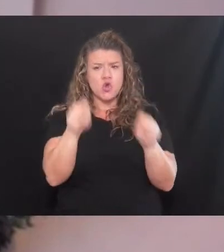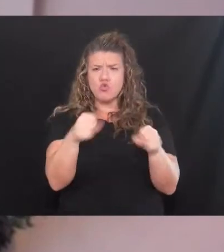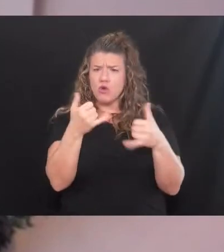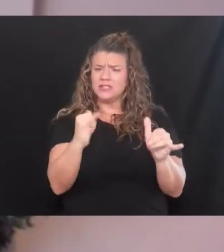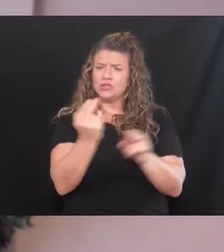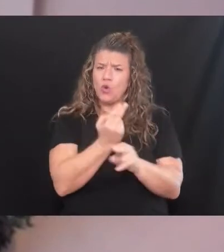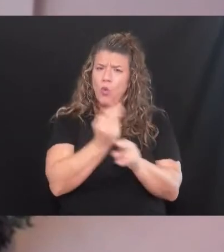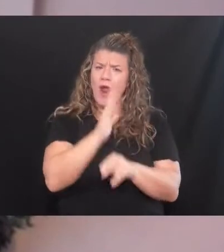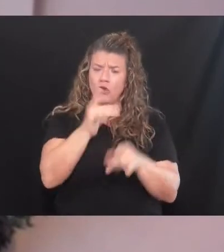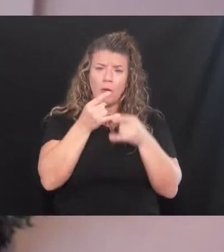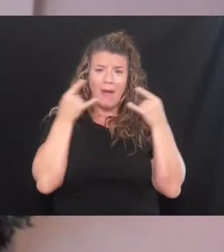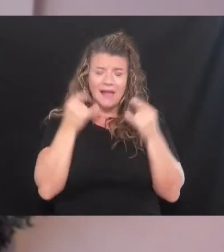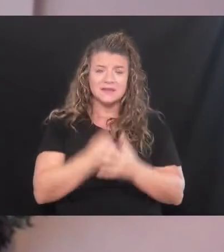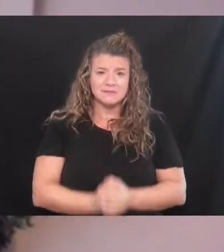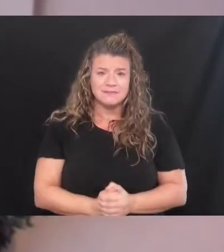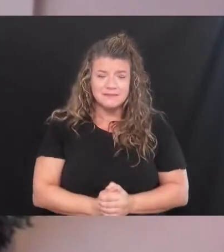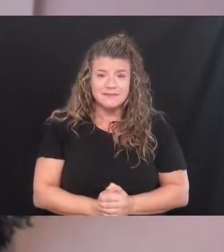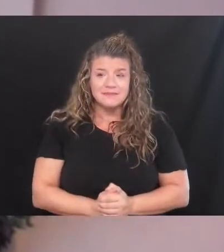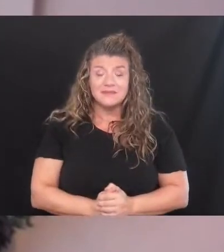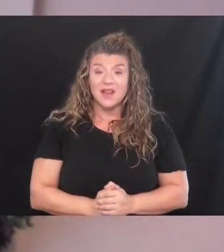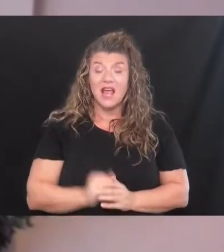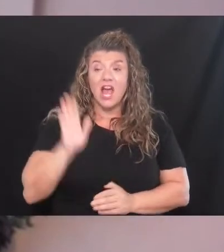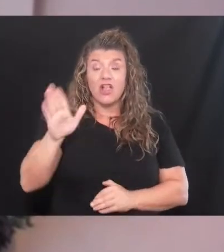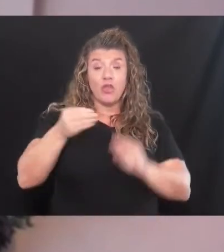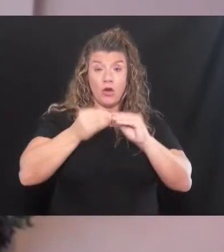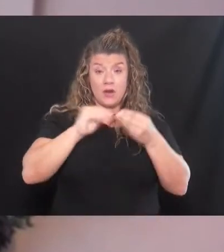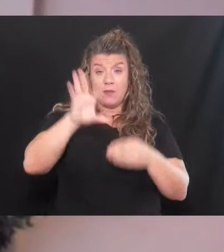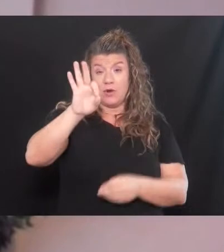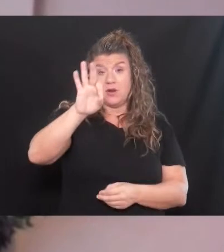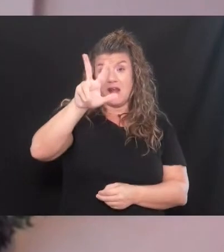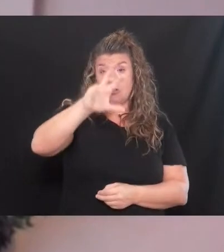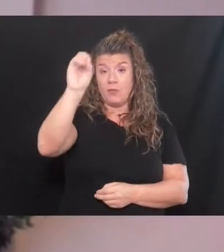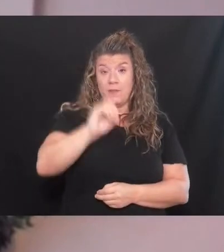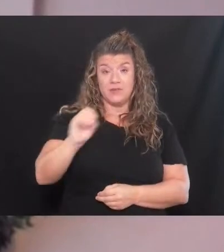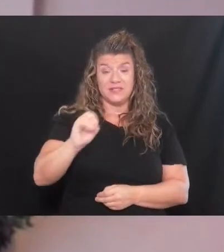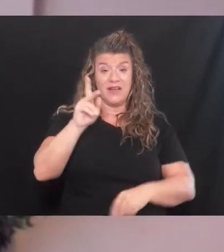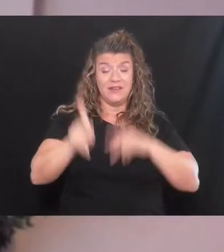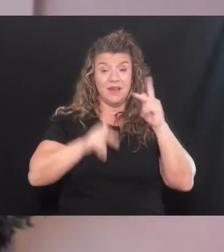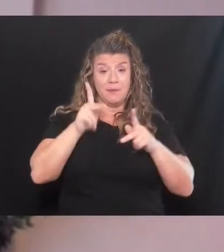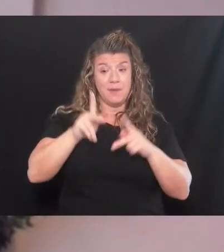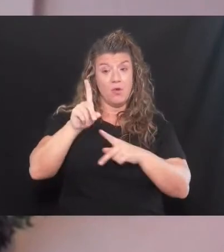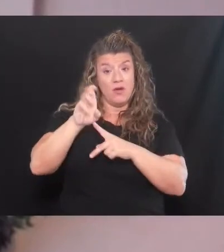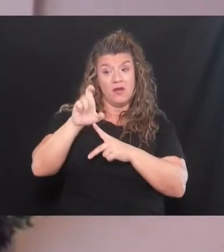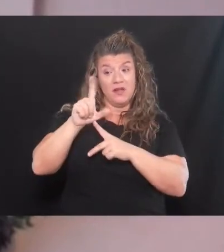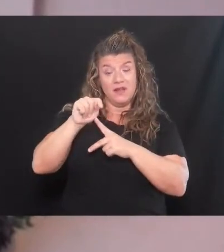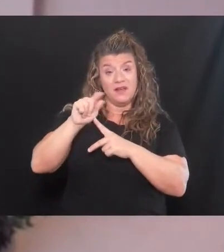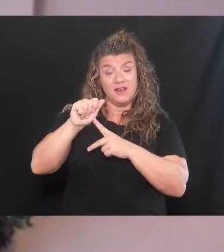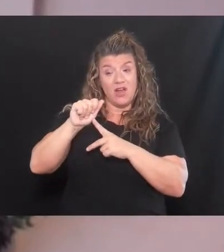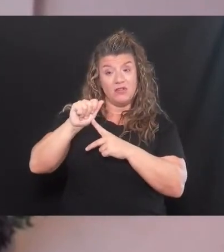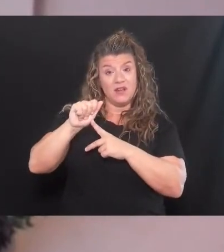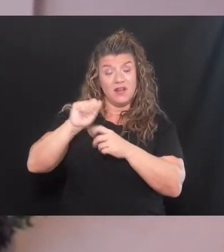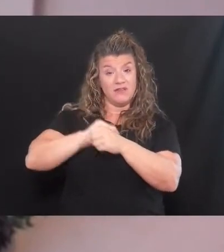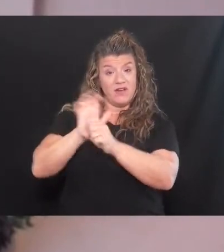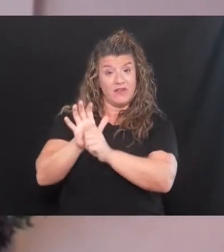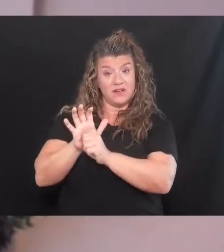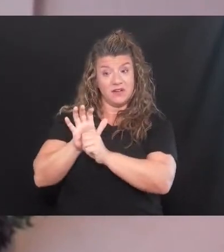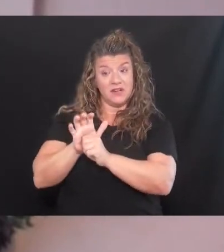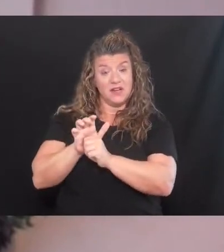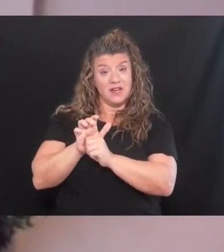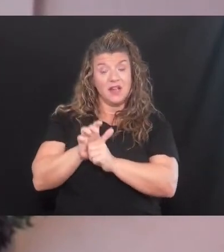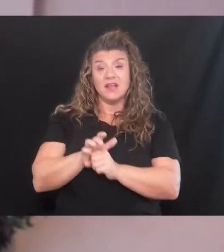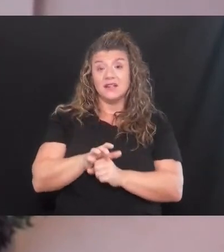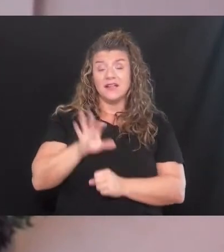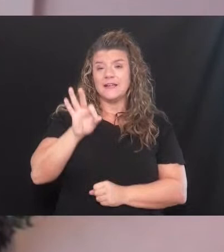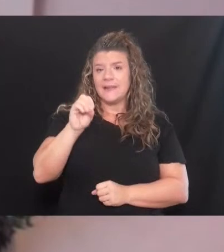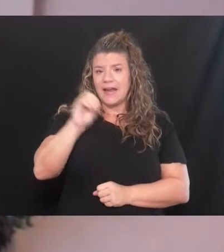that. Third number is that 93% of the cases of the Delta variant are 93%